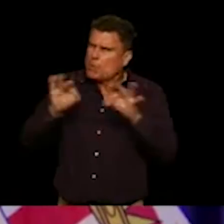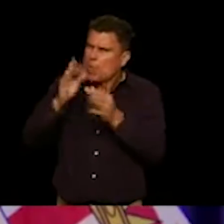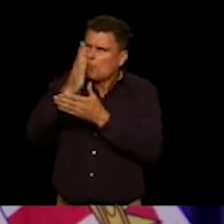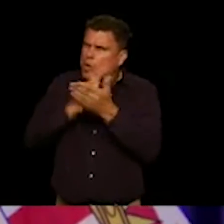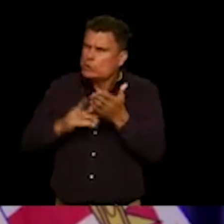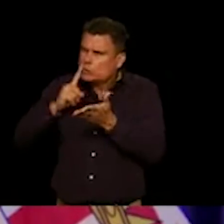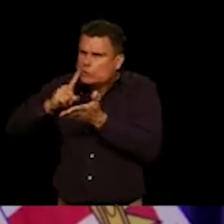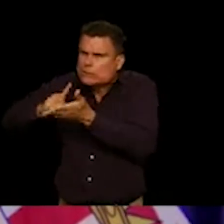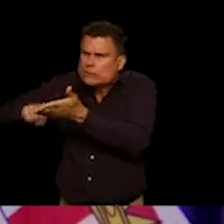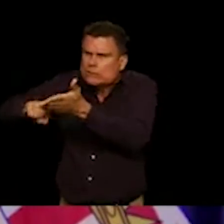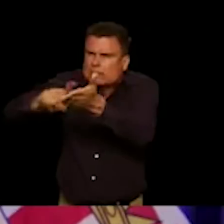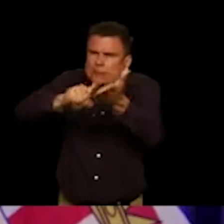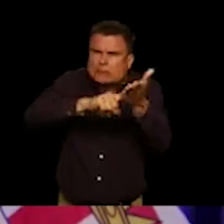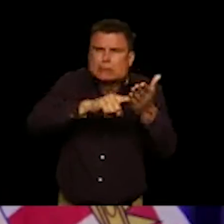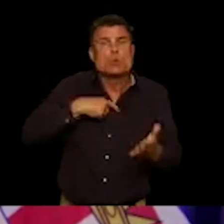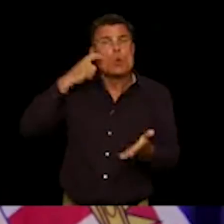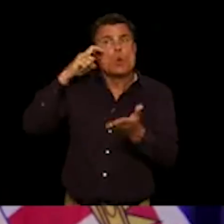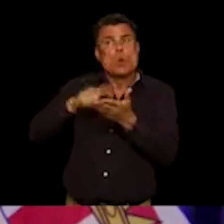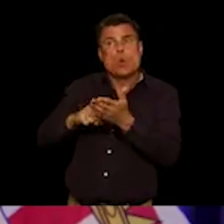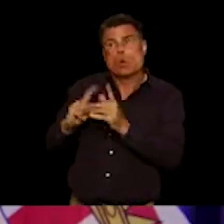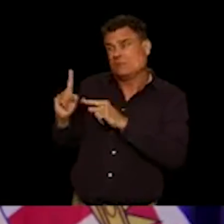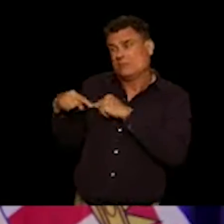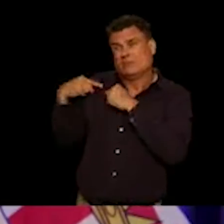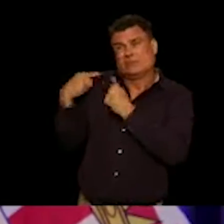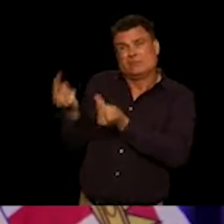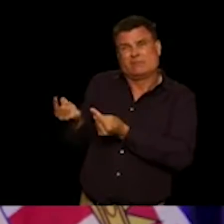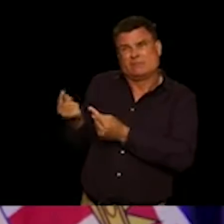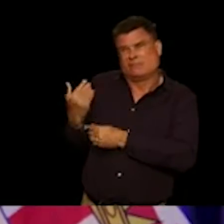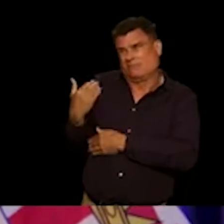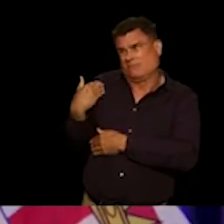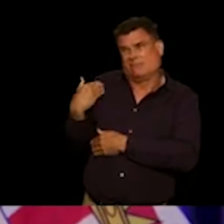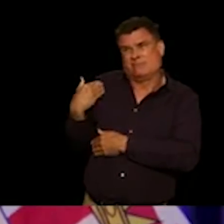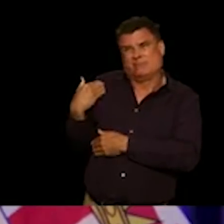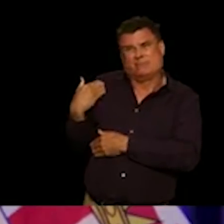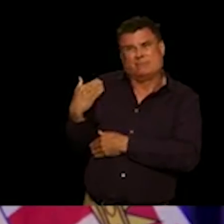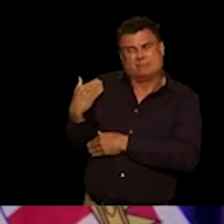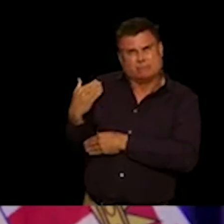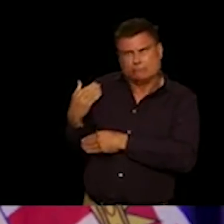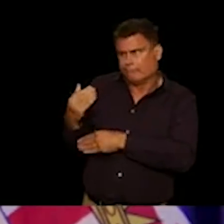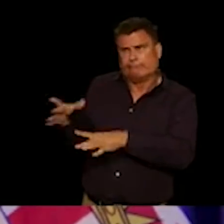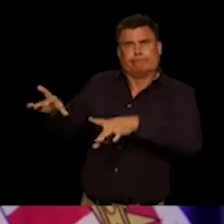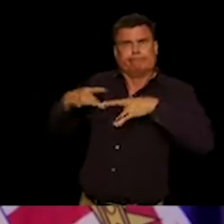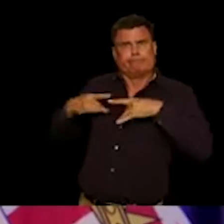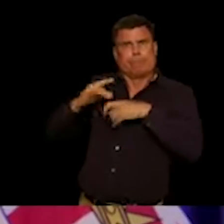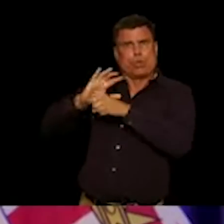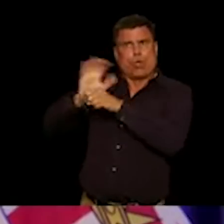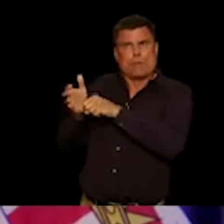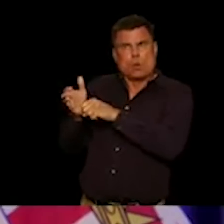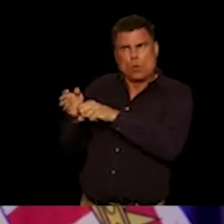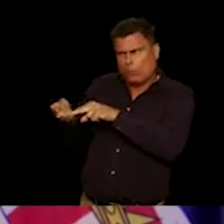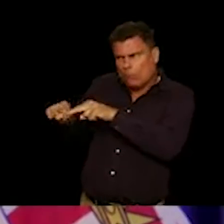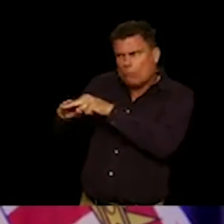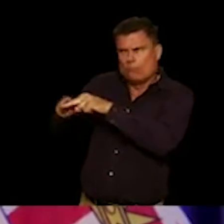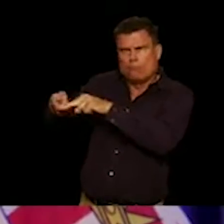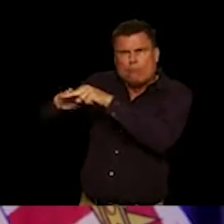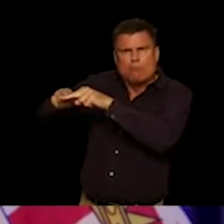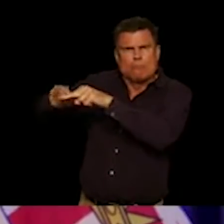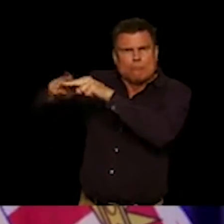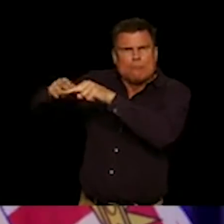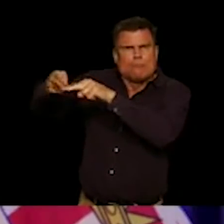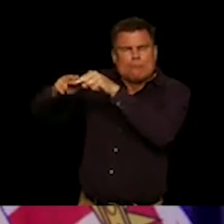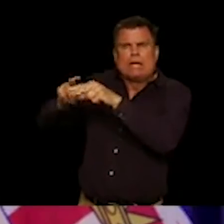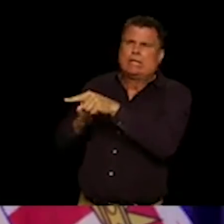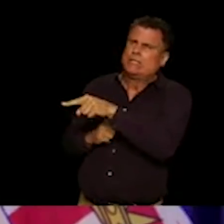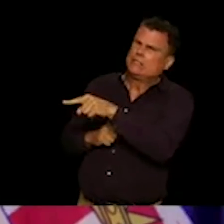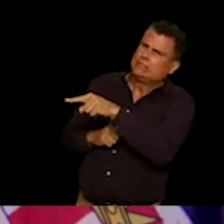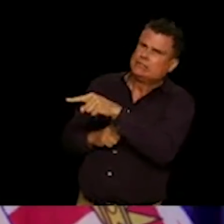a gradual increase in numbers of people who have tested positive, and we've been reporting out on the contacts as well, and we're now